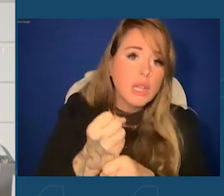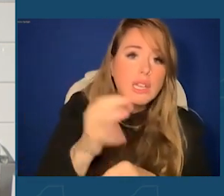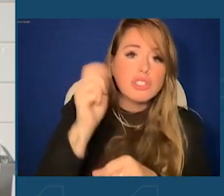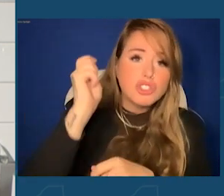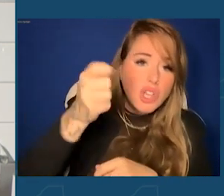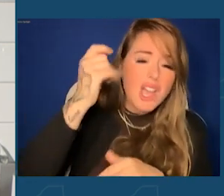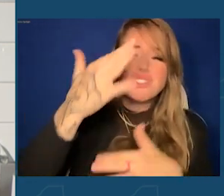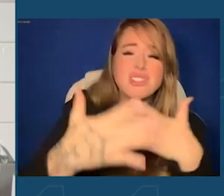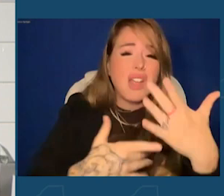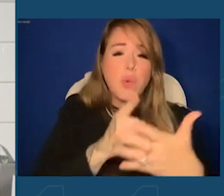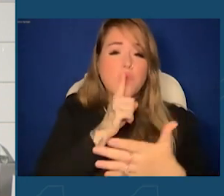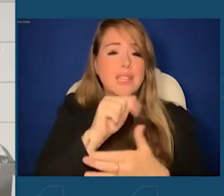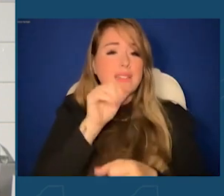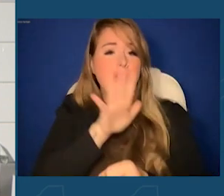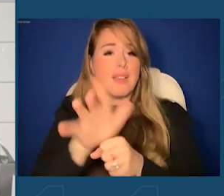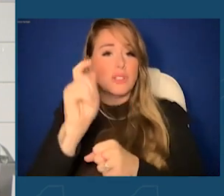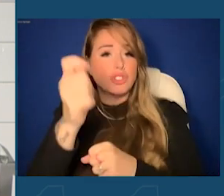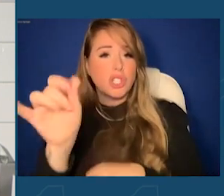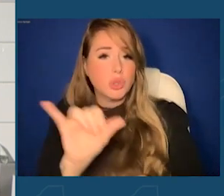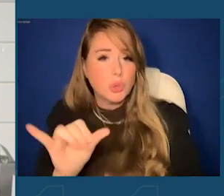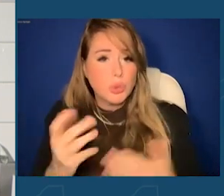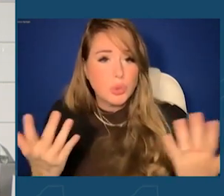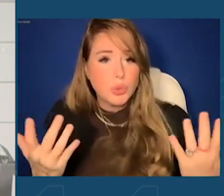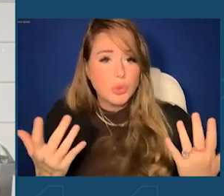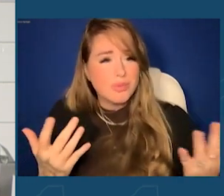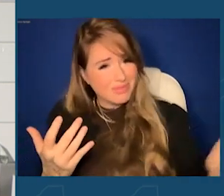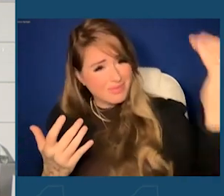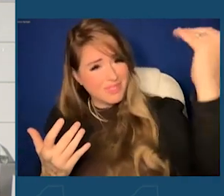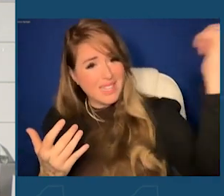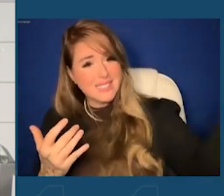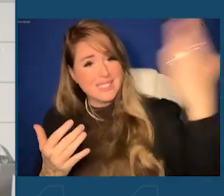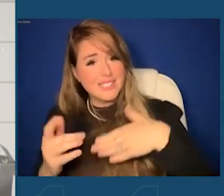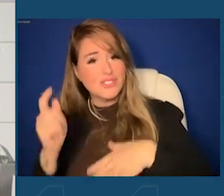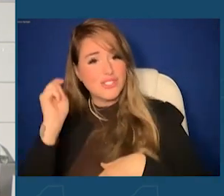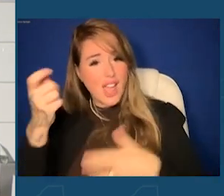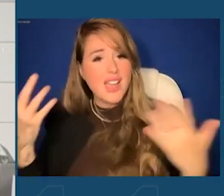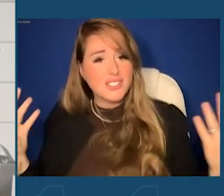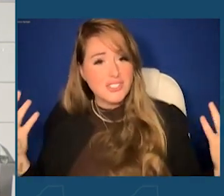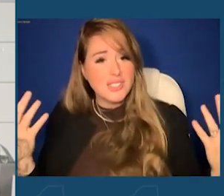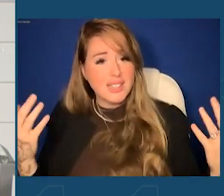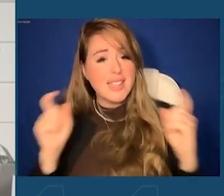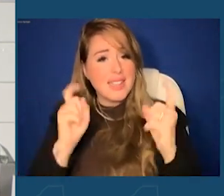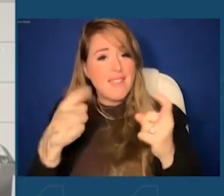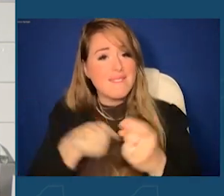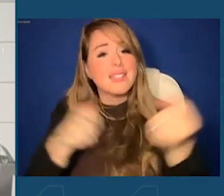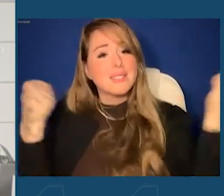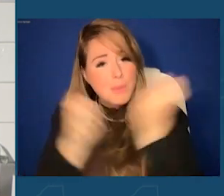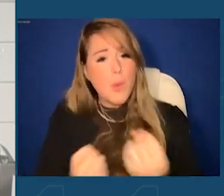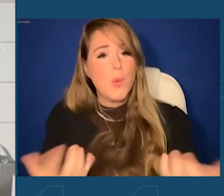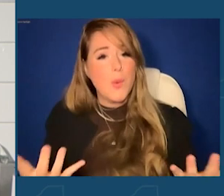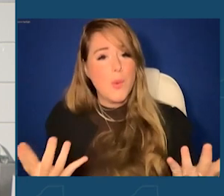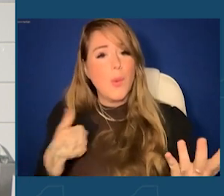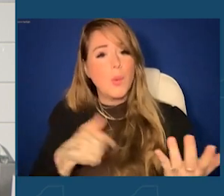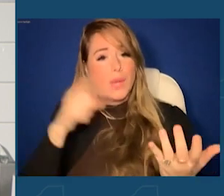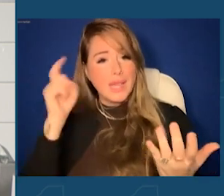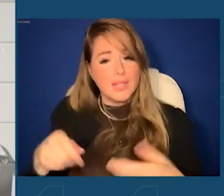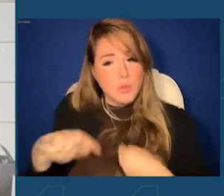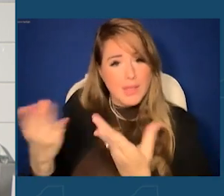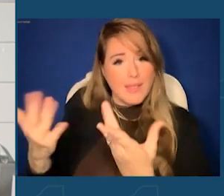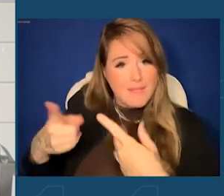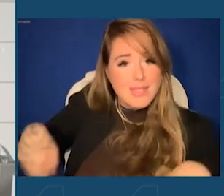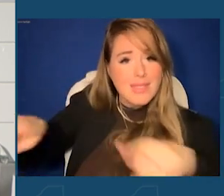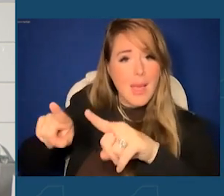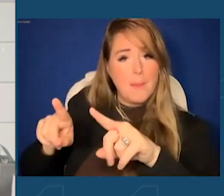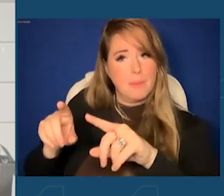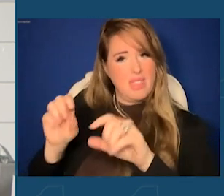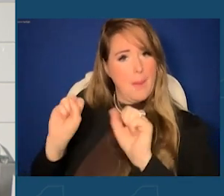York. So start sending some judges up, and the clerical staff give us the support we need so they can start properly filling